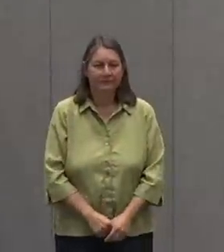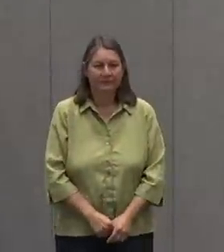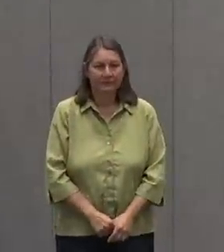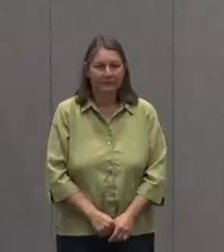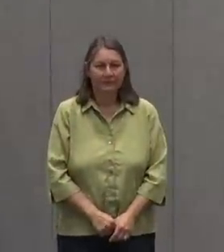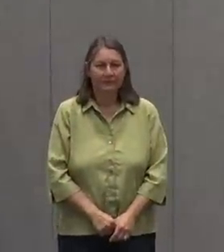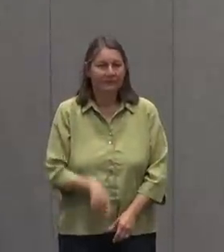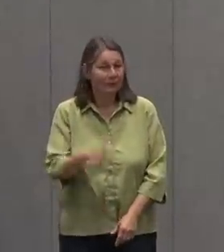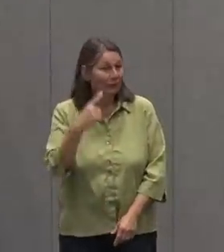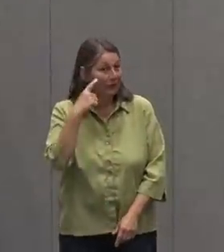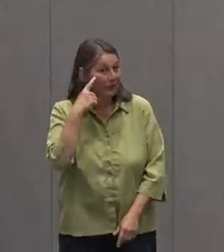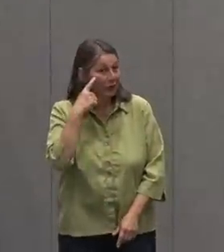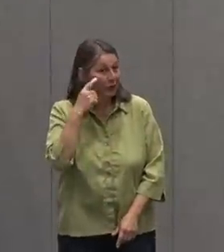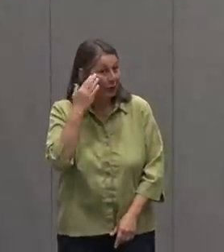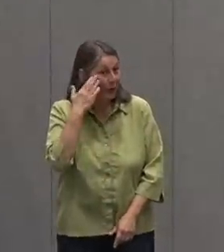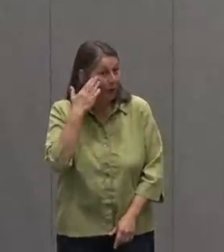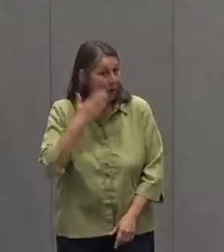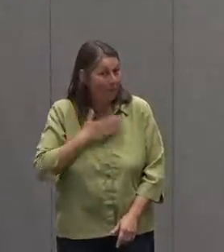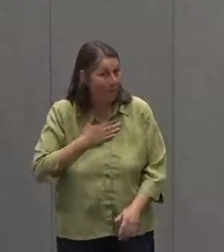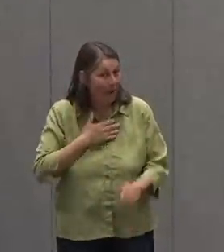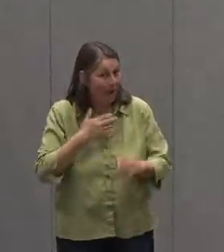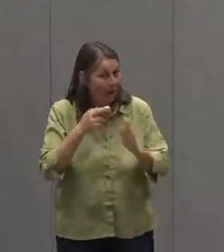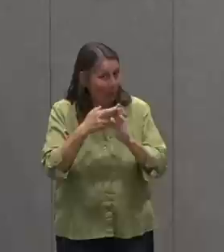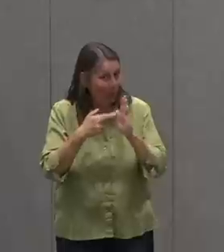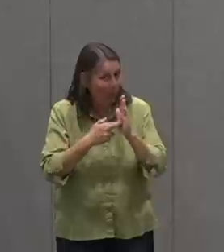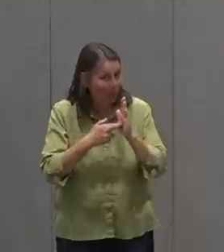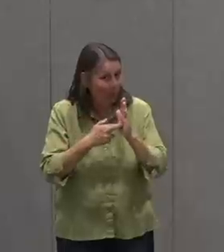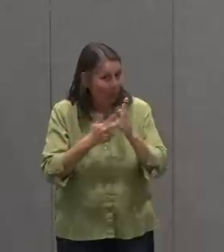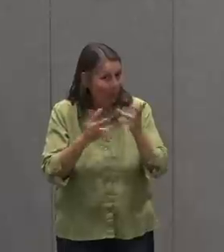Do you think you know what my rule is yet?